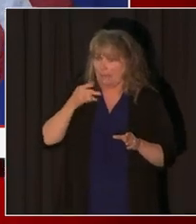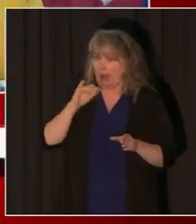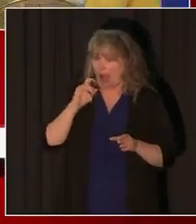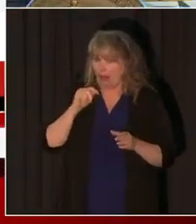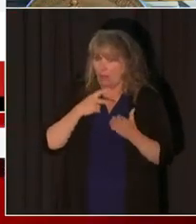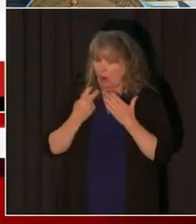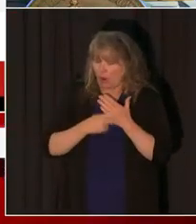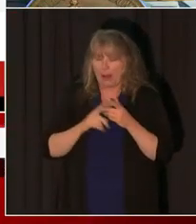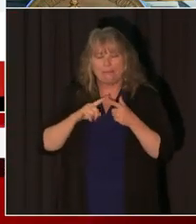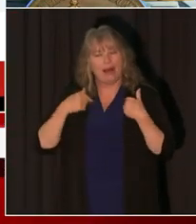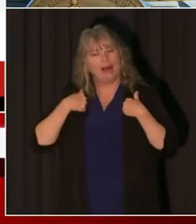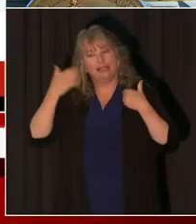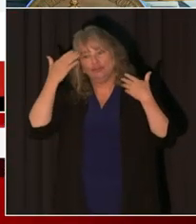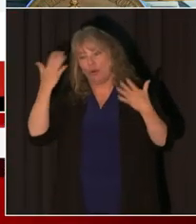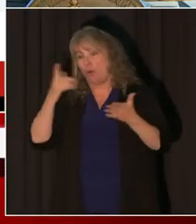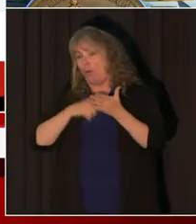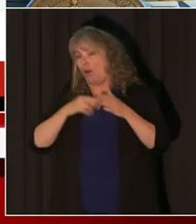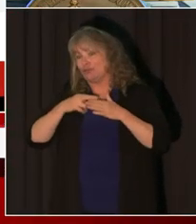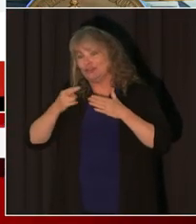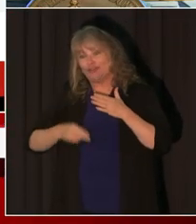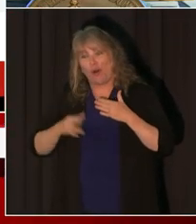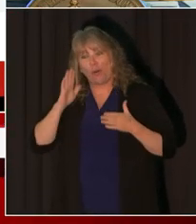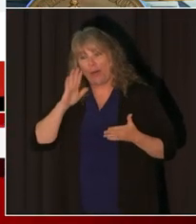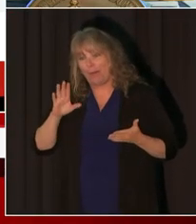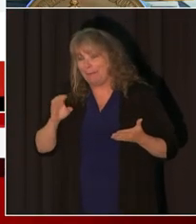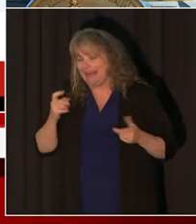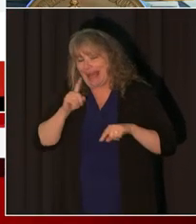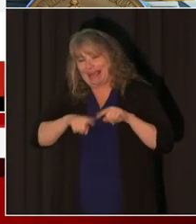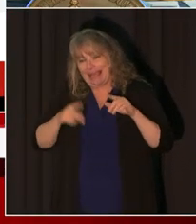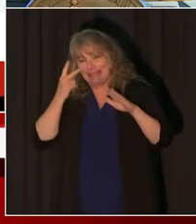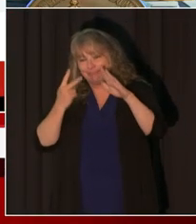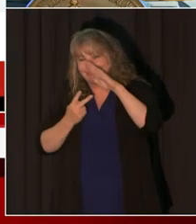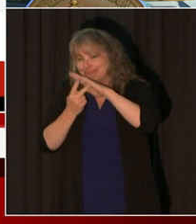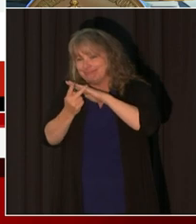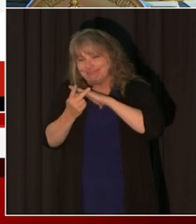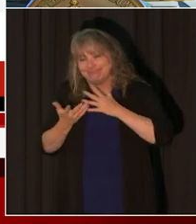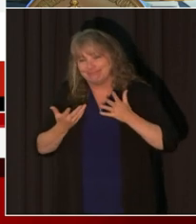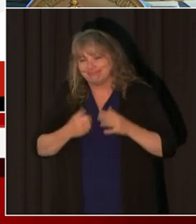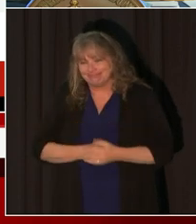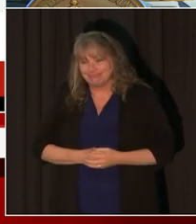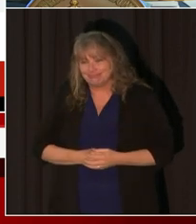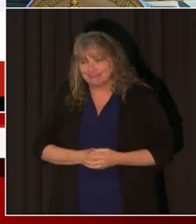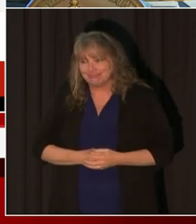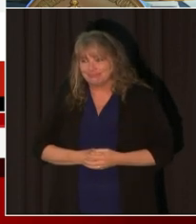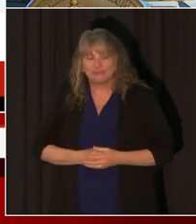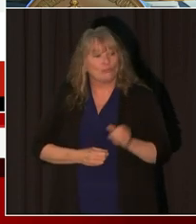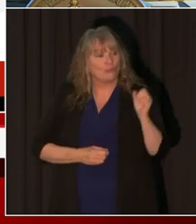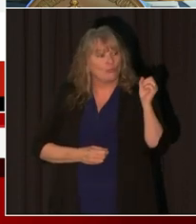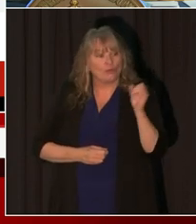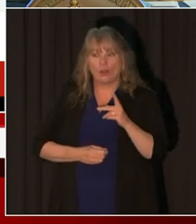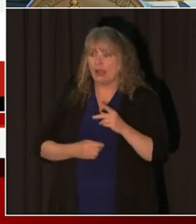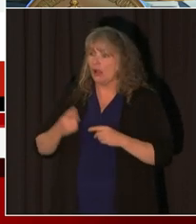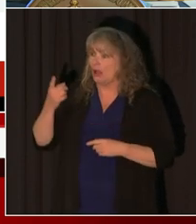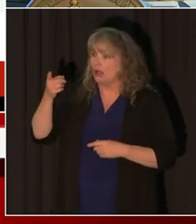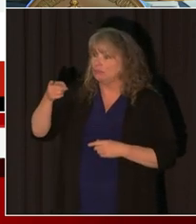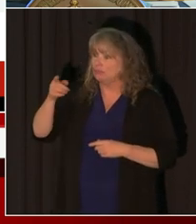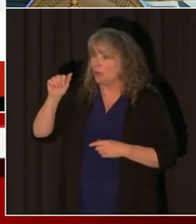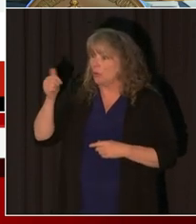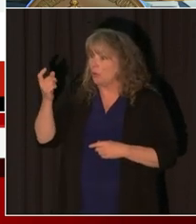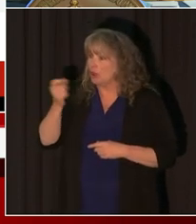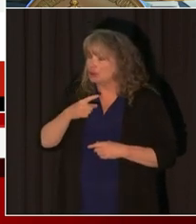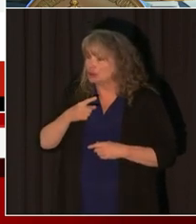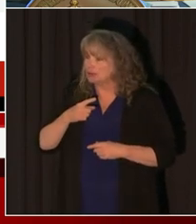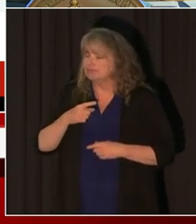results of the pilot will be. Okay, yes, sir. So